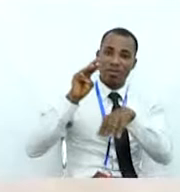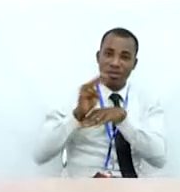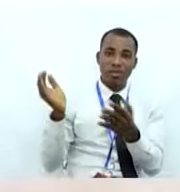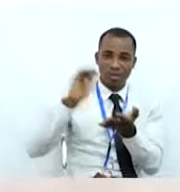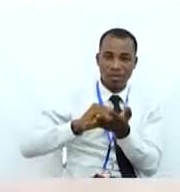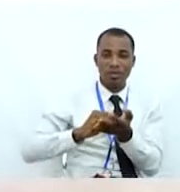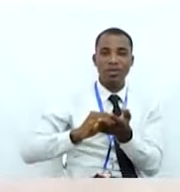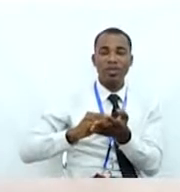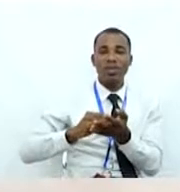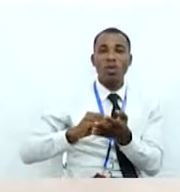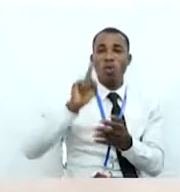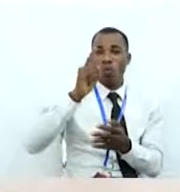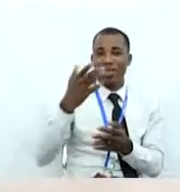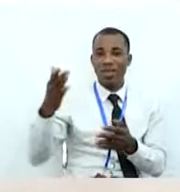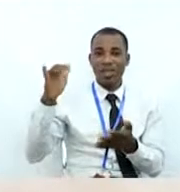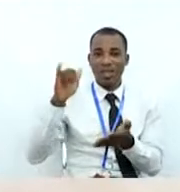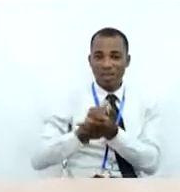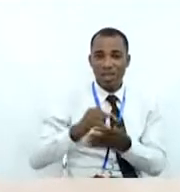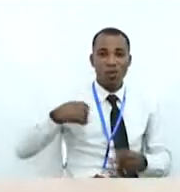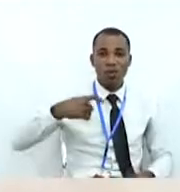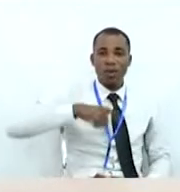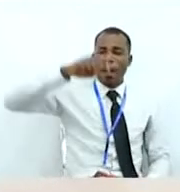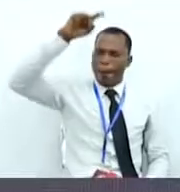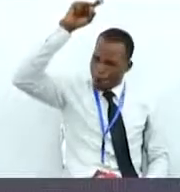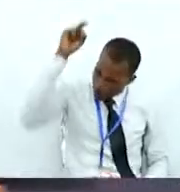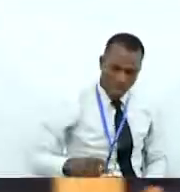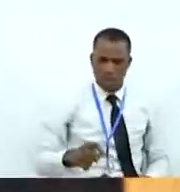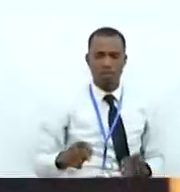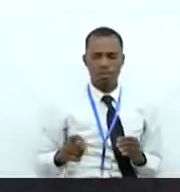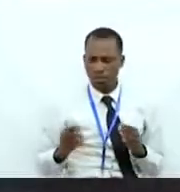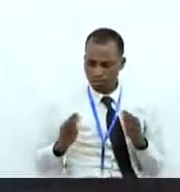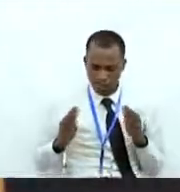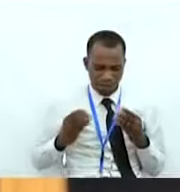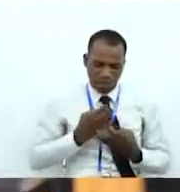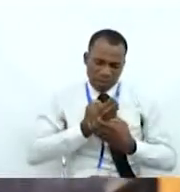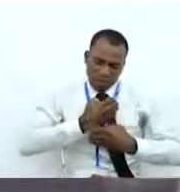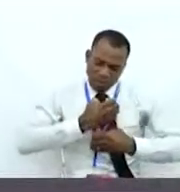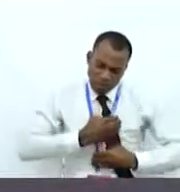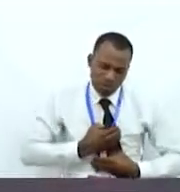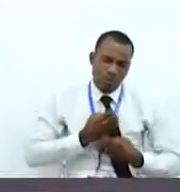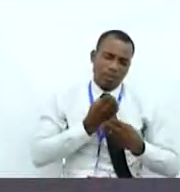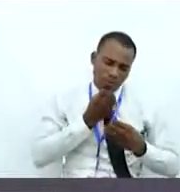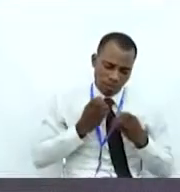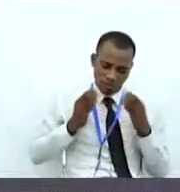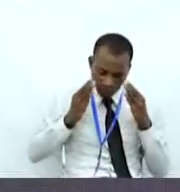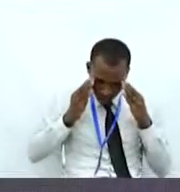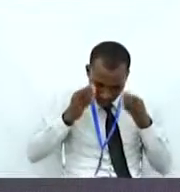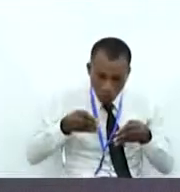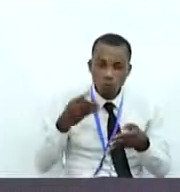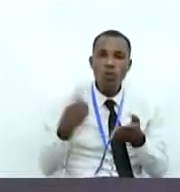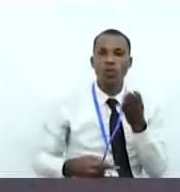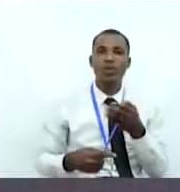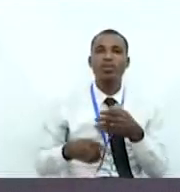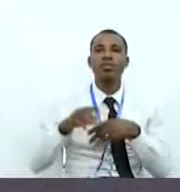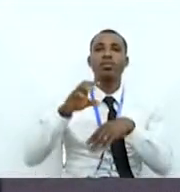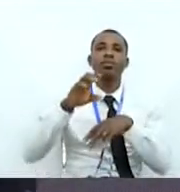we should not leave this place without building a passion, vision for, is what we do with